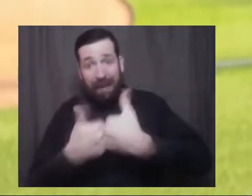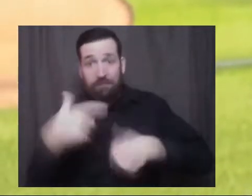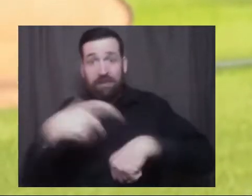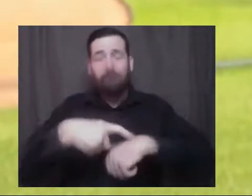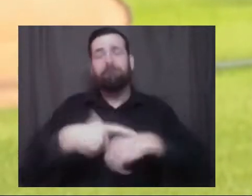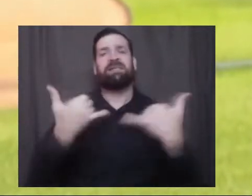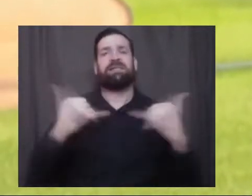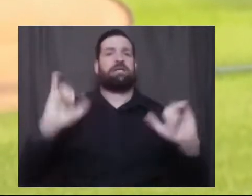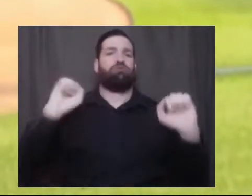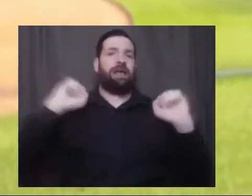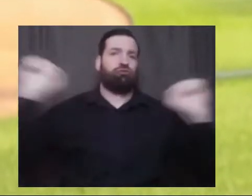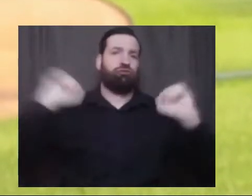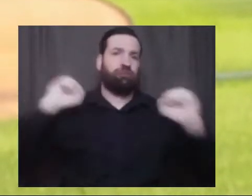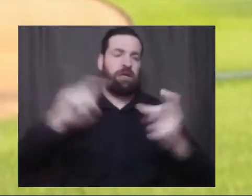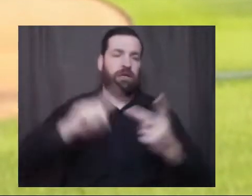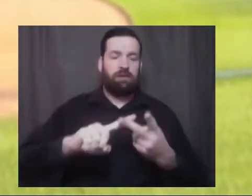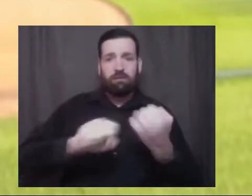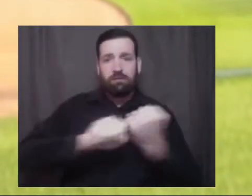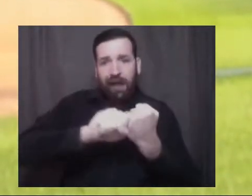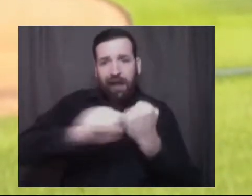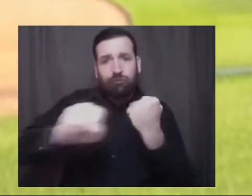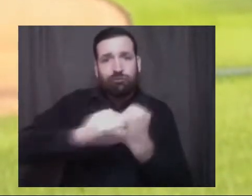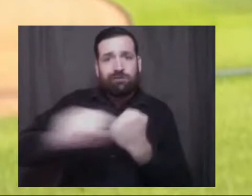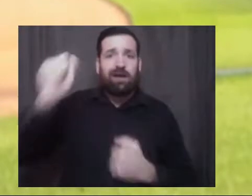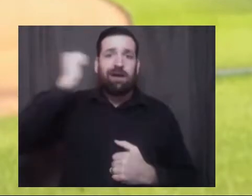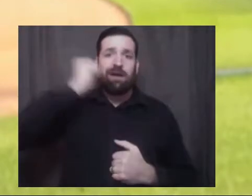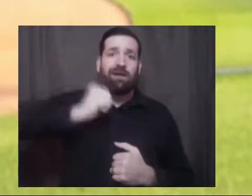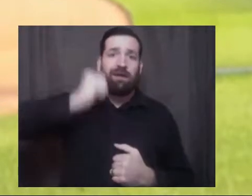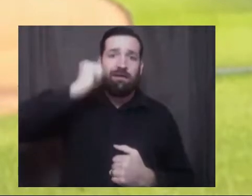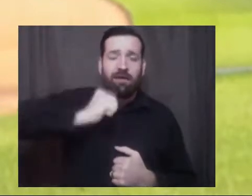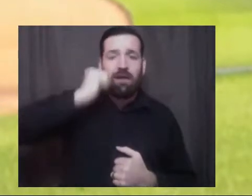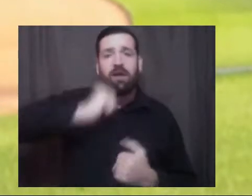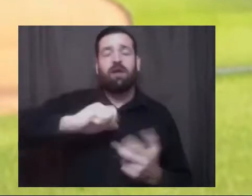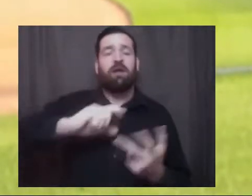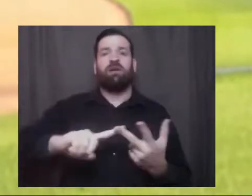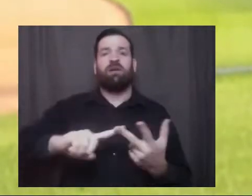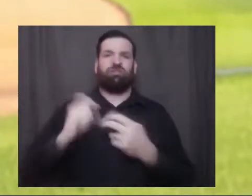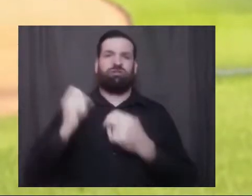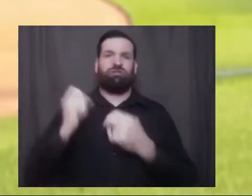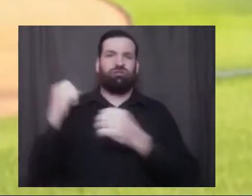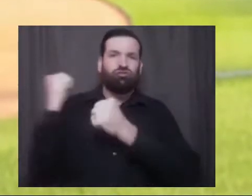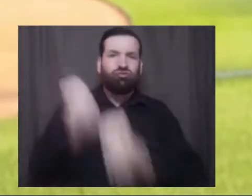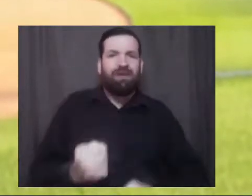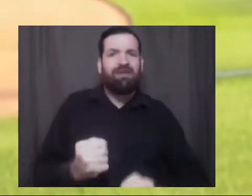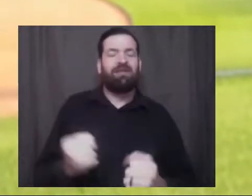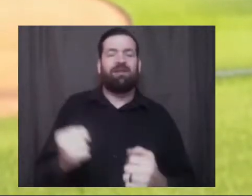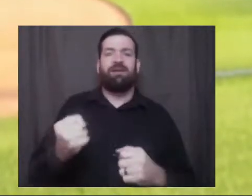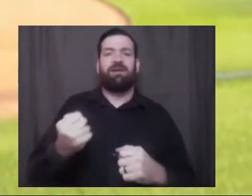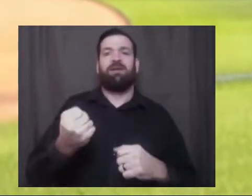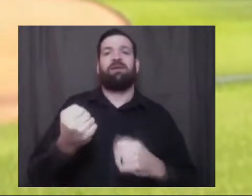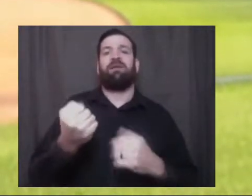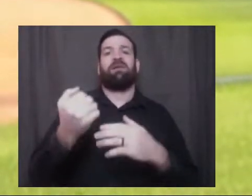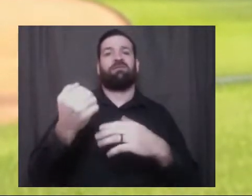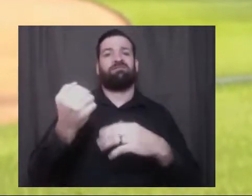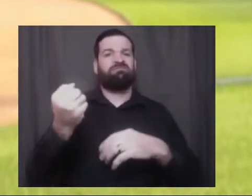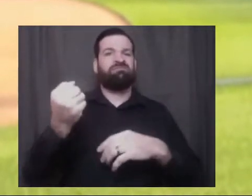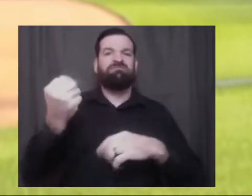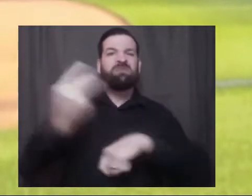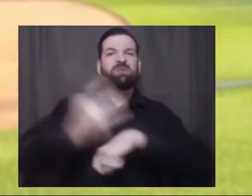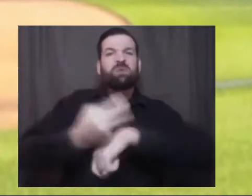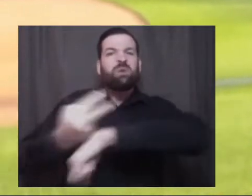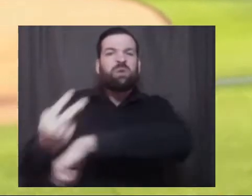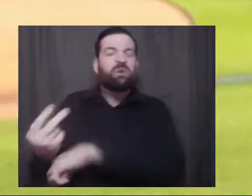stretching every day. They should be doing their strengthening every other day or 2 days in between, not just on the day that they're going to